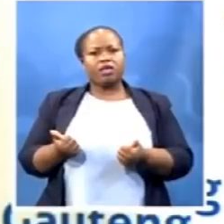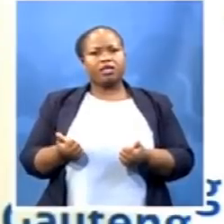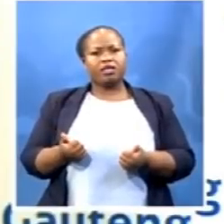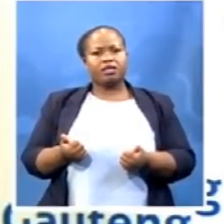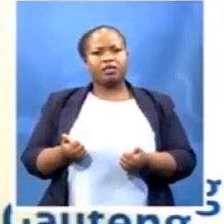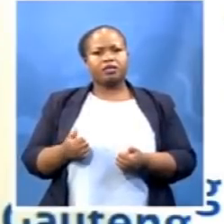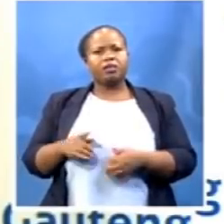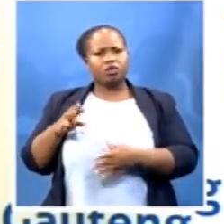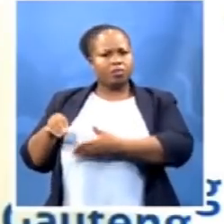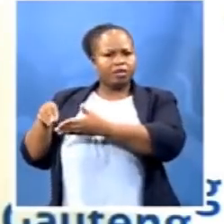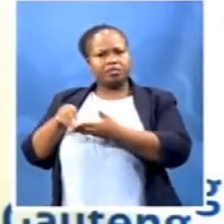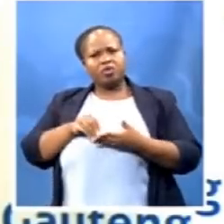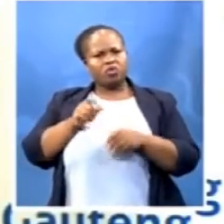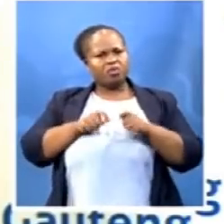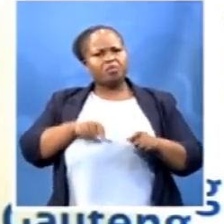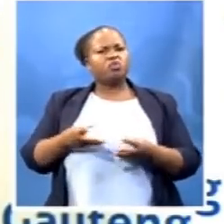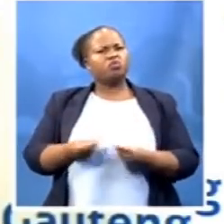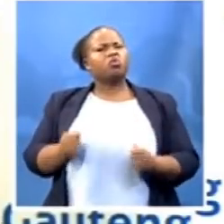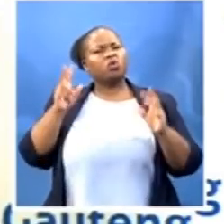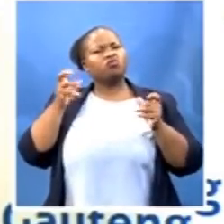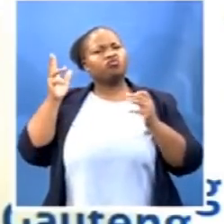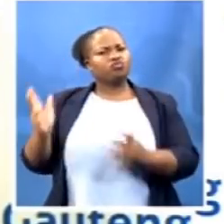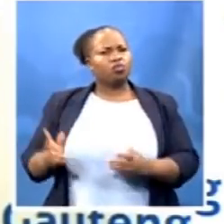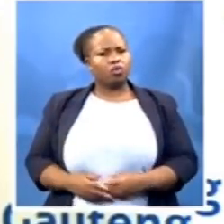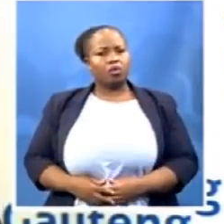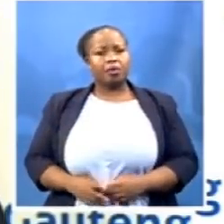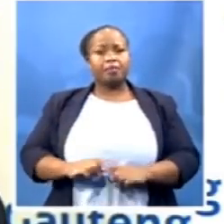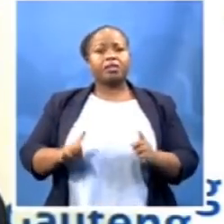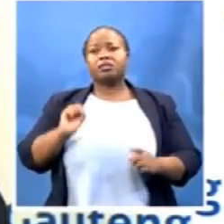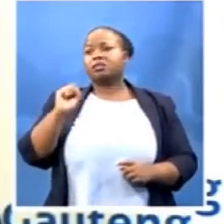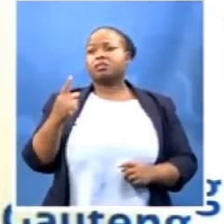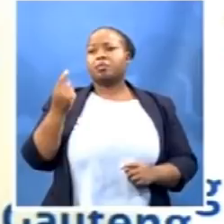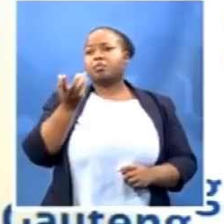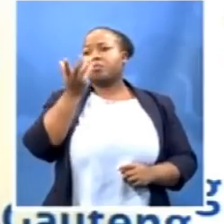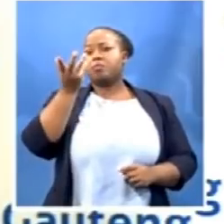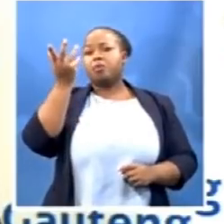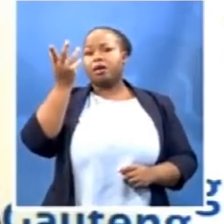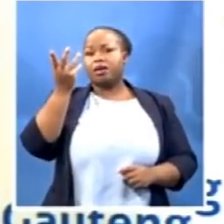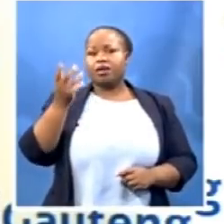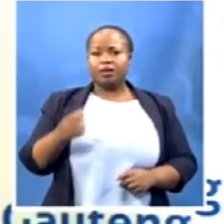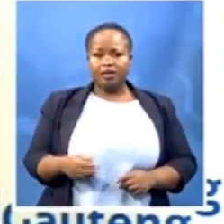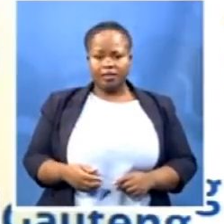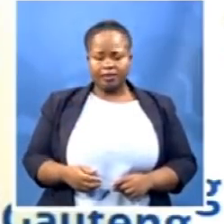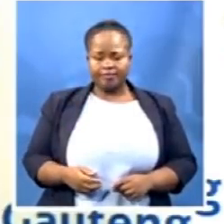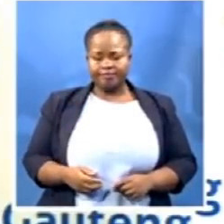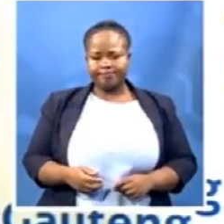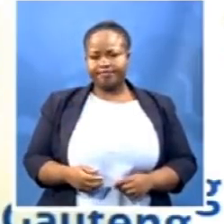that issue. But somebody in the syndicate, because this is a